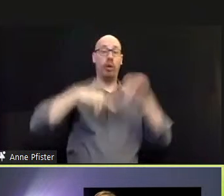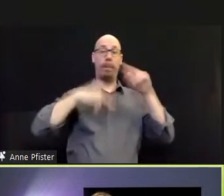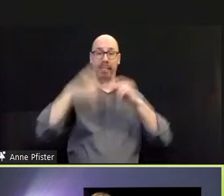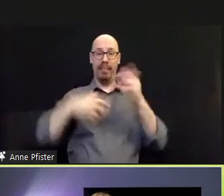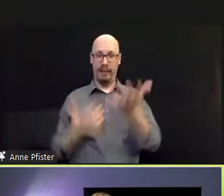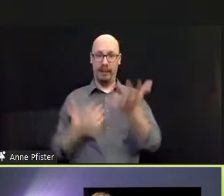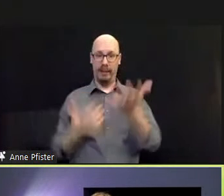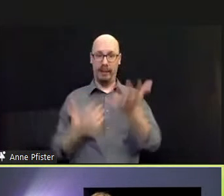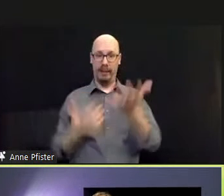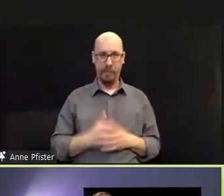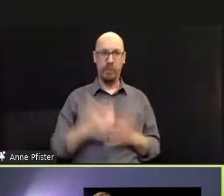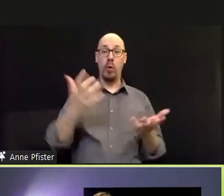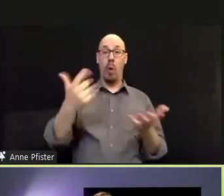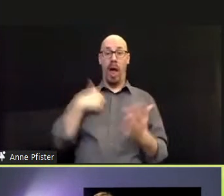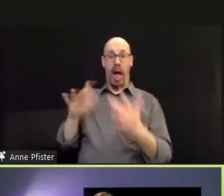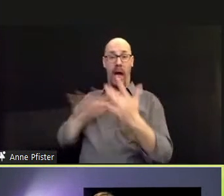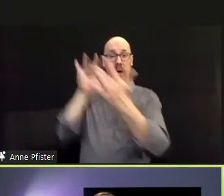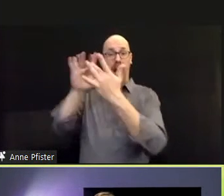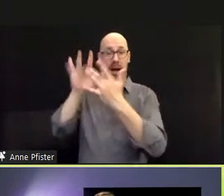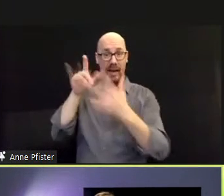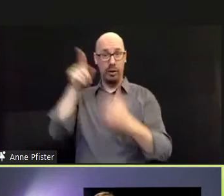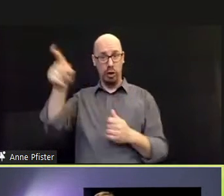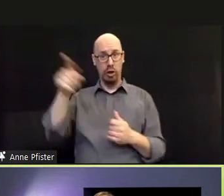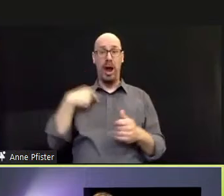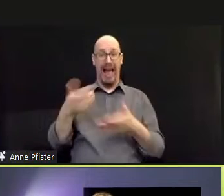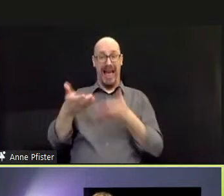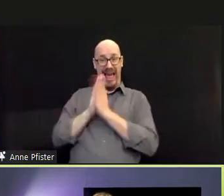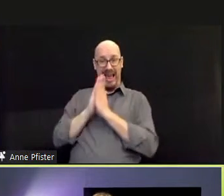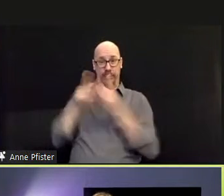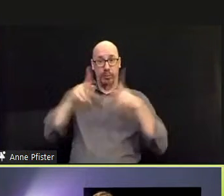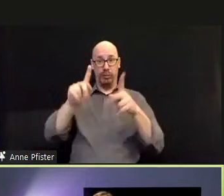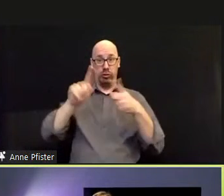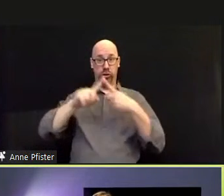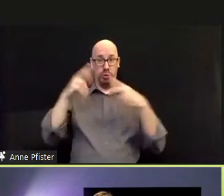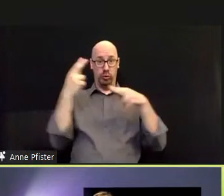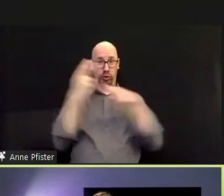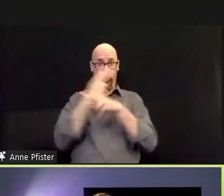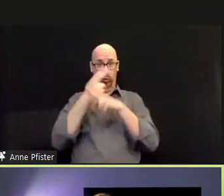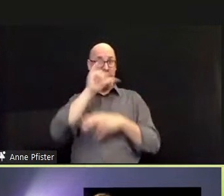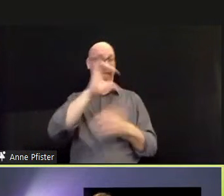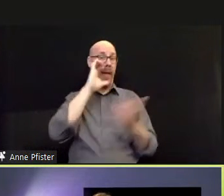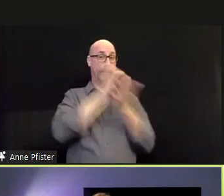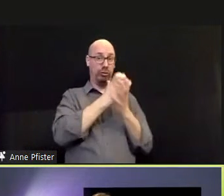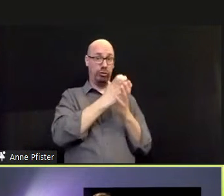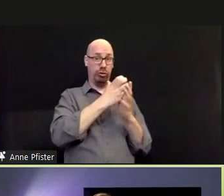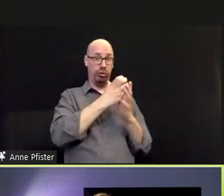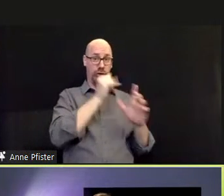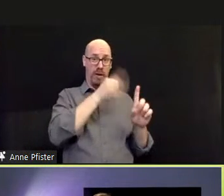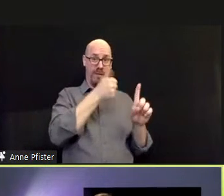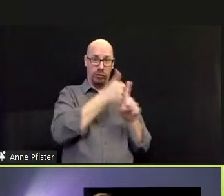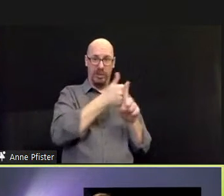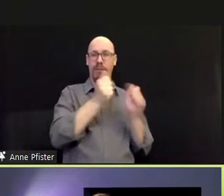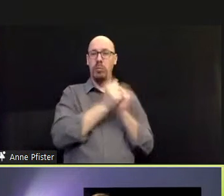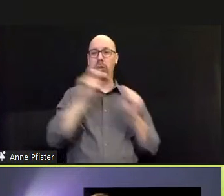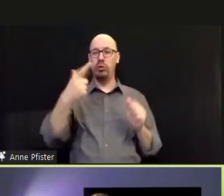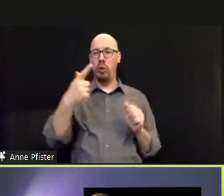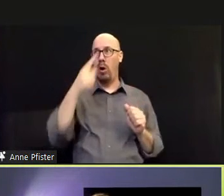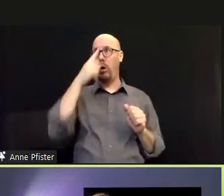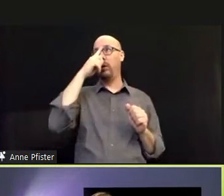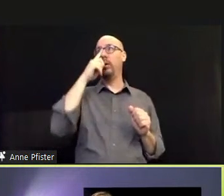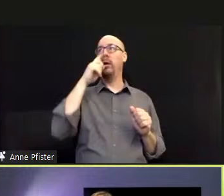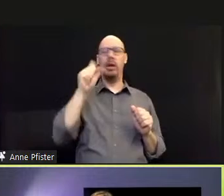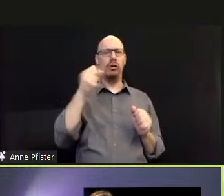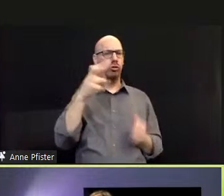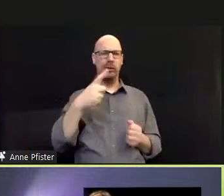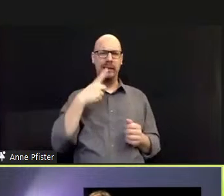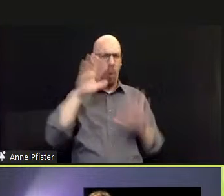So I contacted her and asked her for her permission to use that photograph of herself with her dog. And she said,